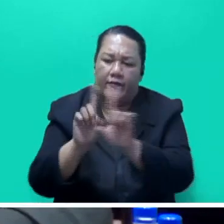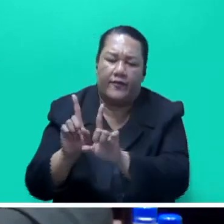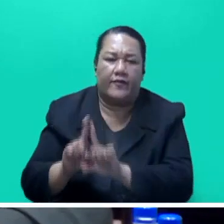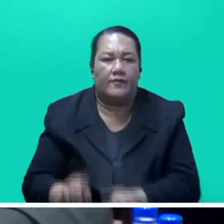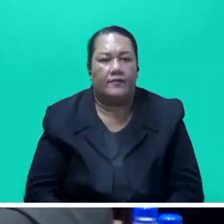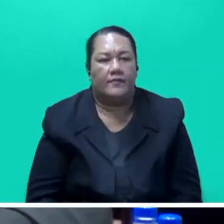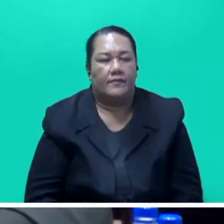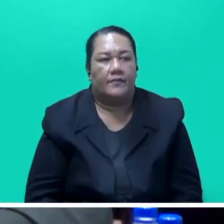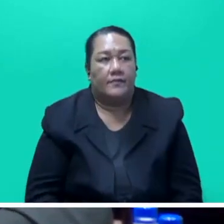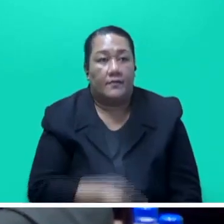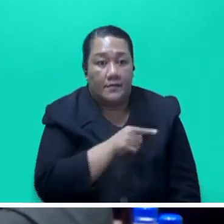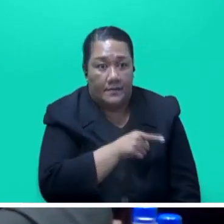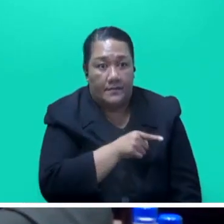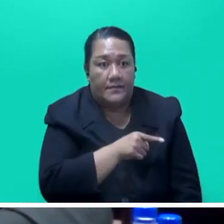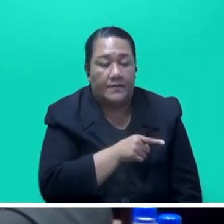gives that